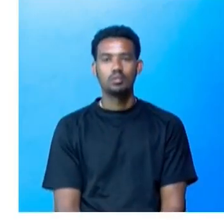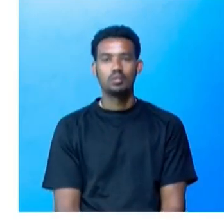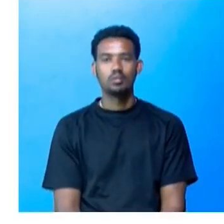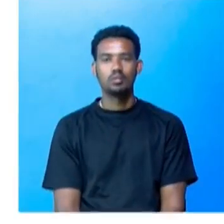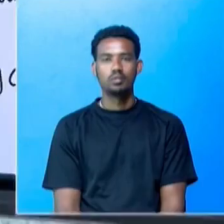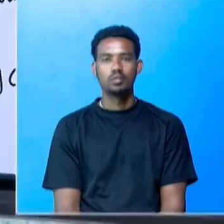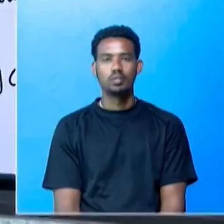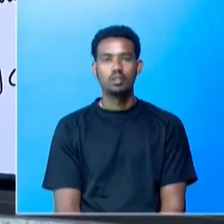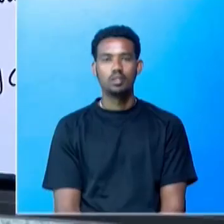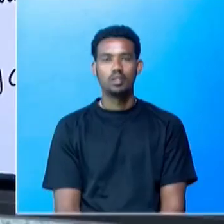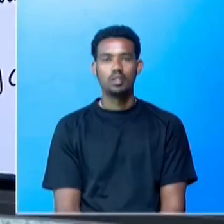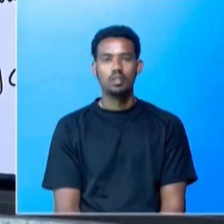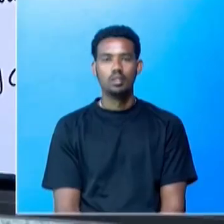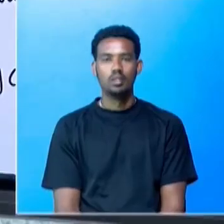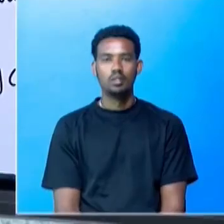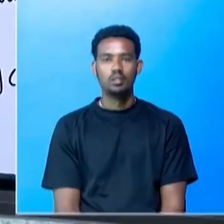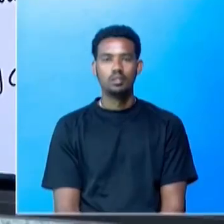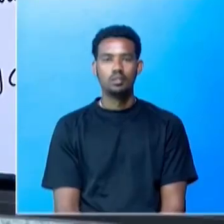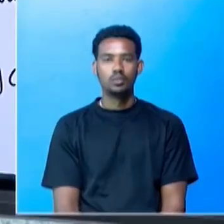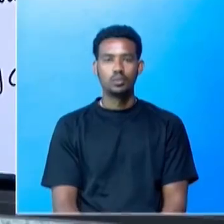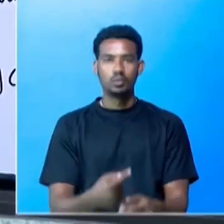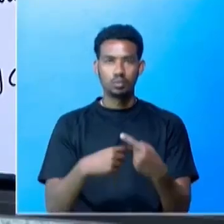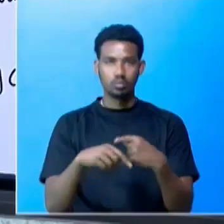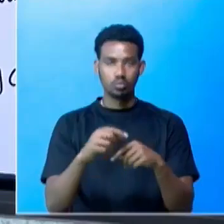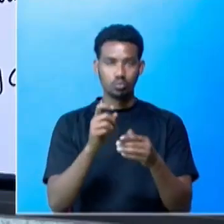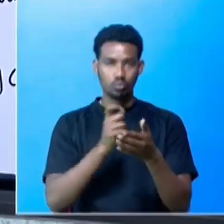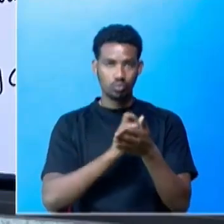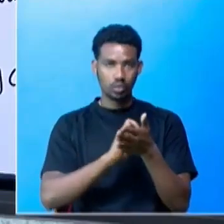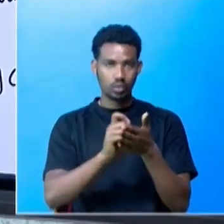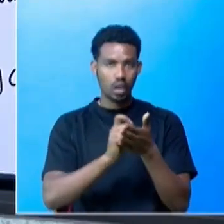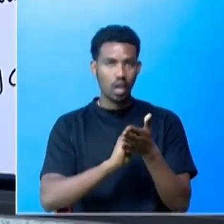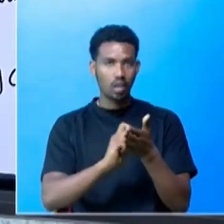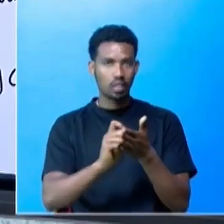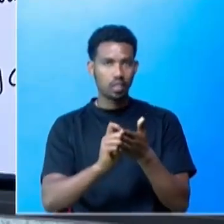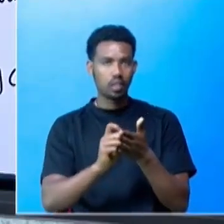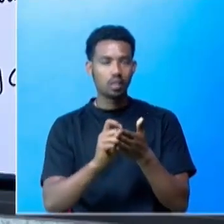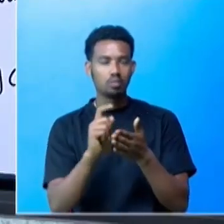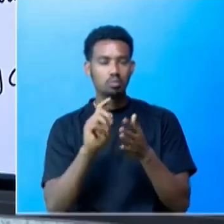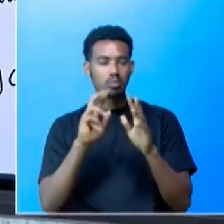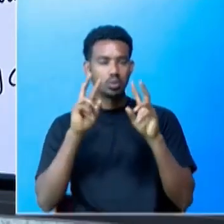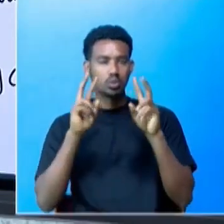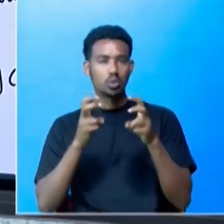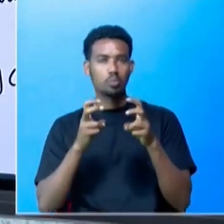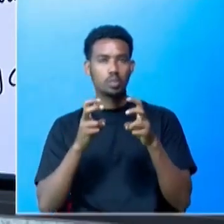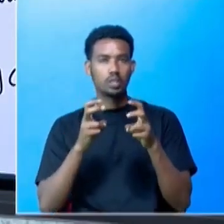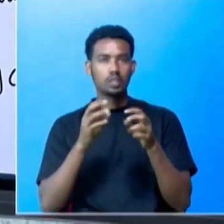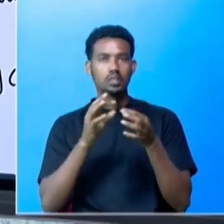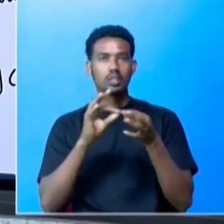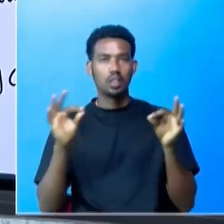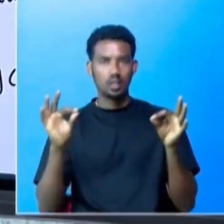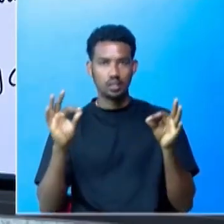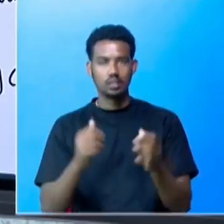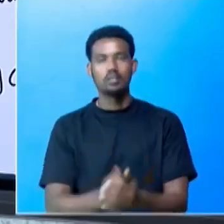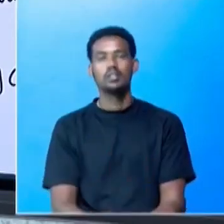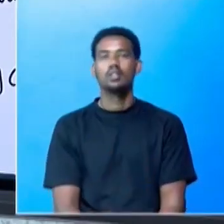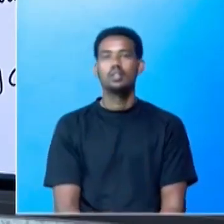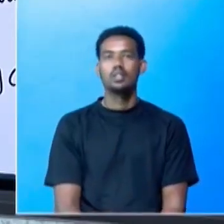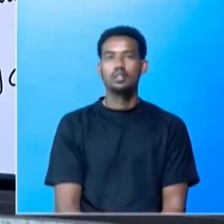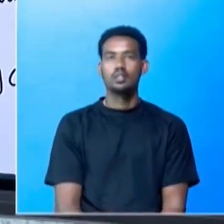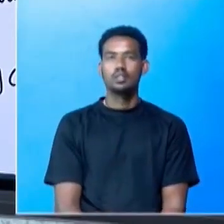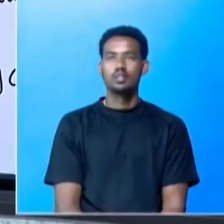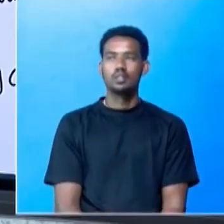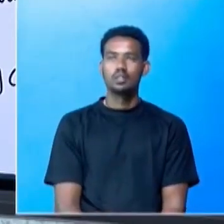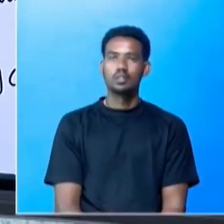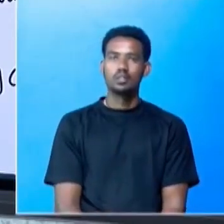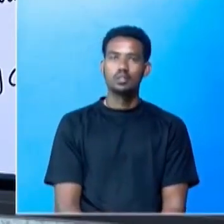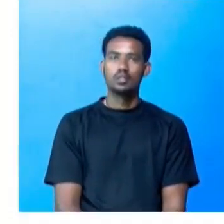My cat. When we come to here, we can start with what? By topic sentence. So, here